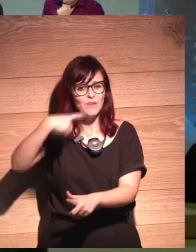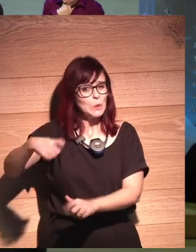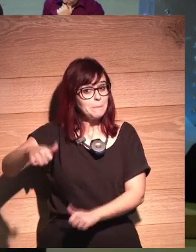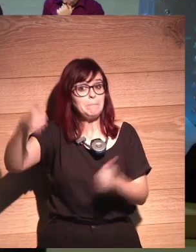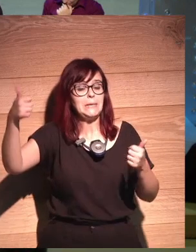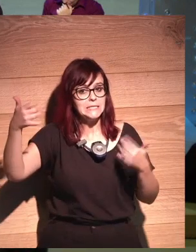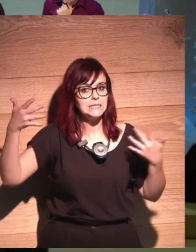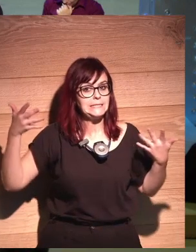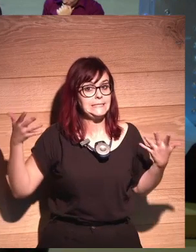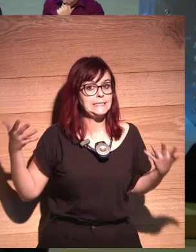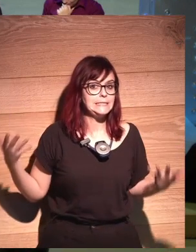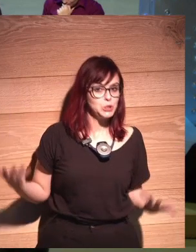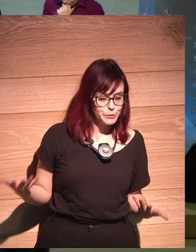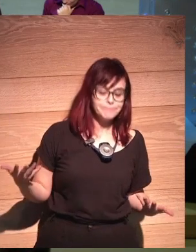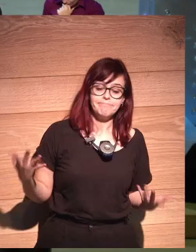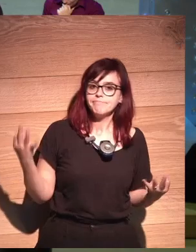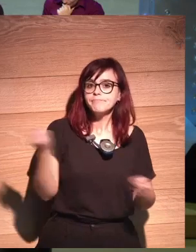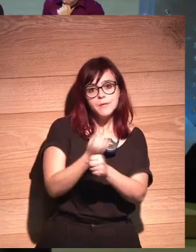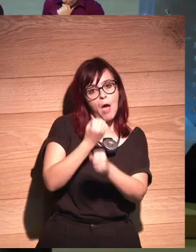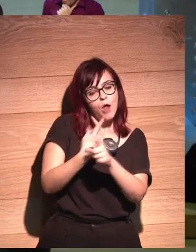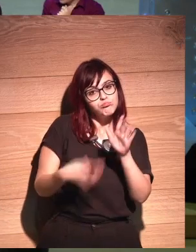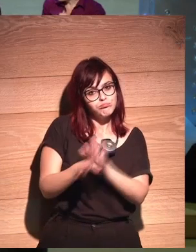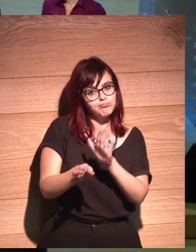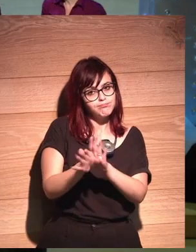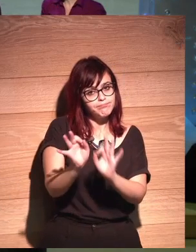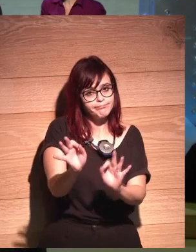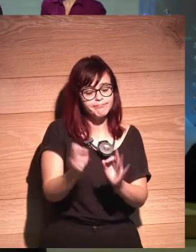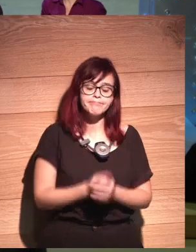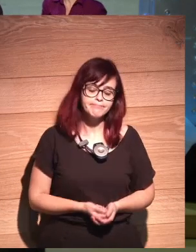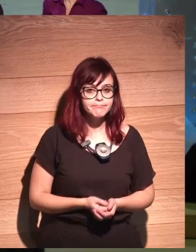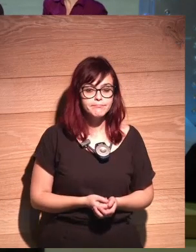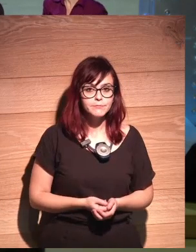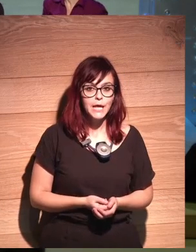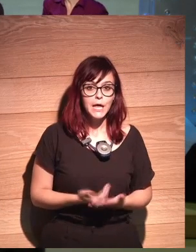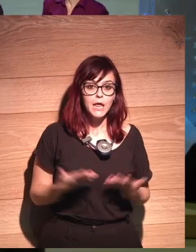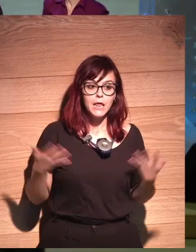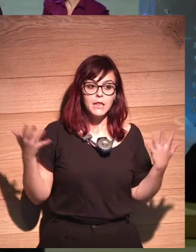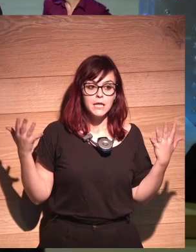And we've had many difficulties in our work, and we have to continue working on this.